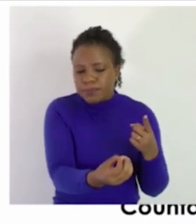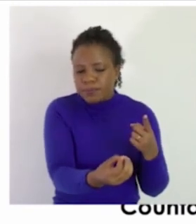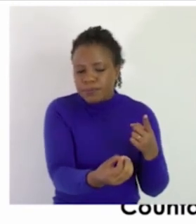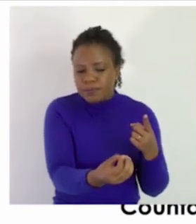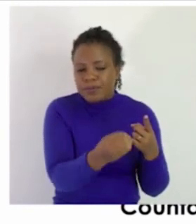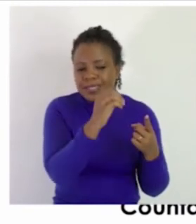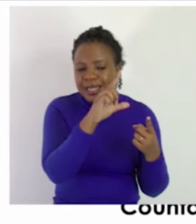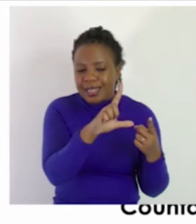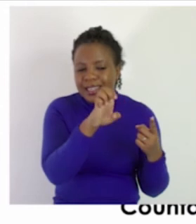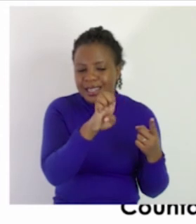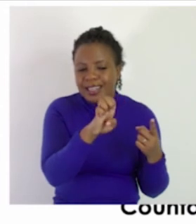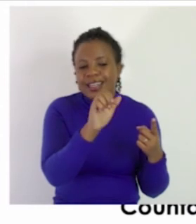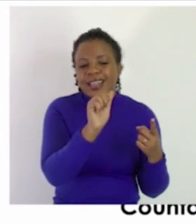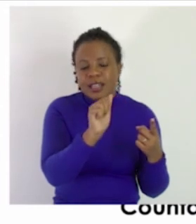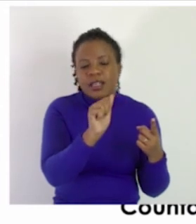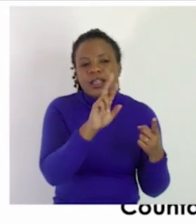because we can say learners